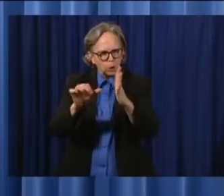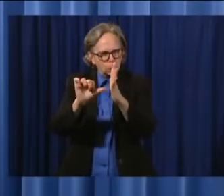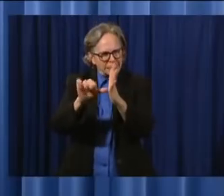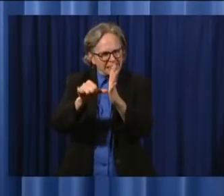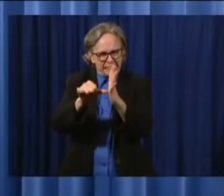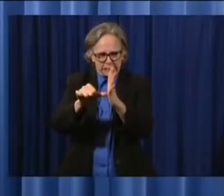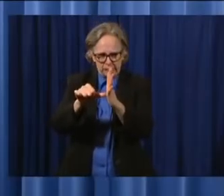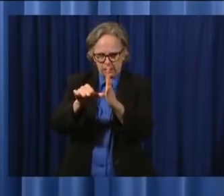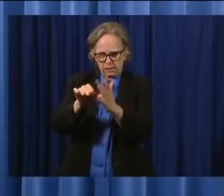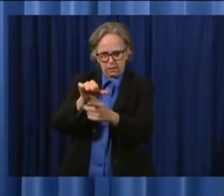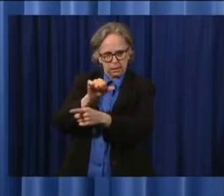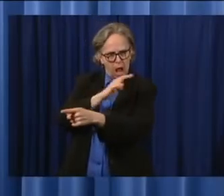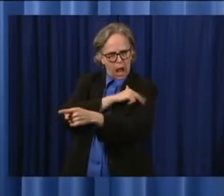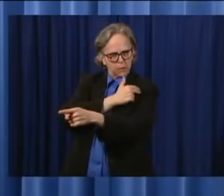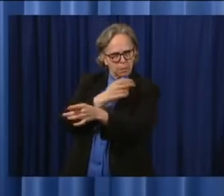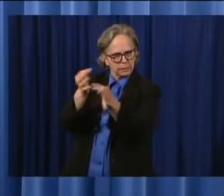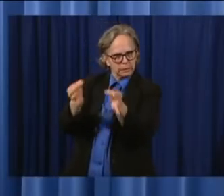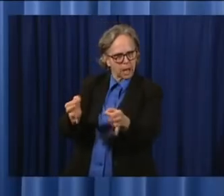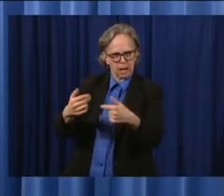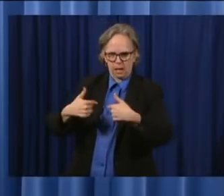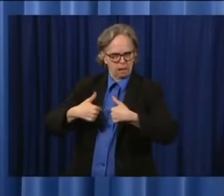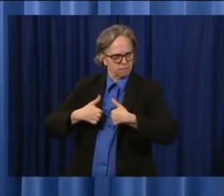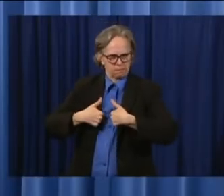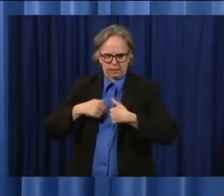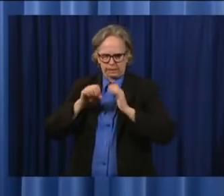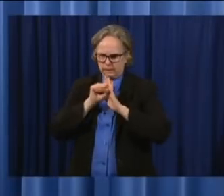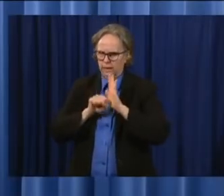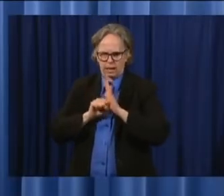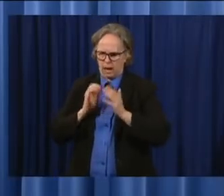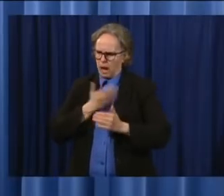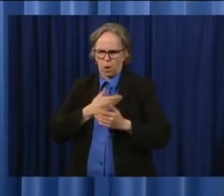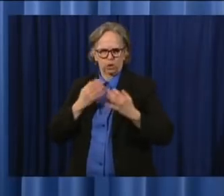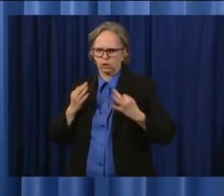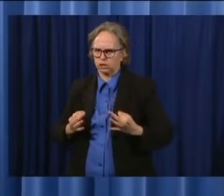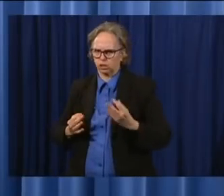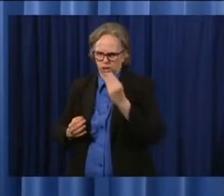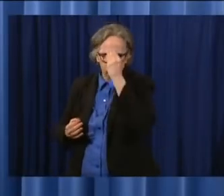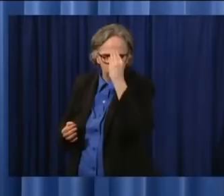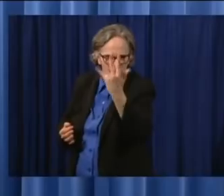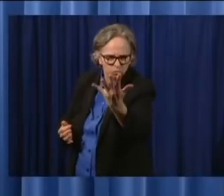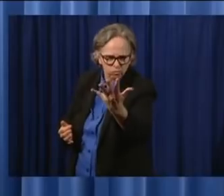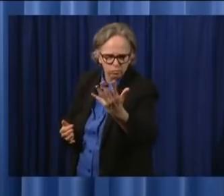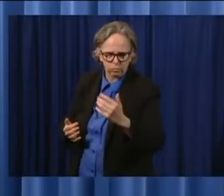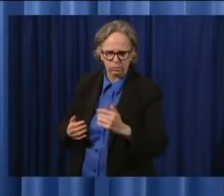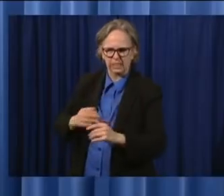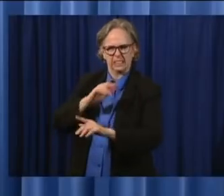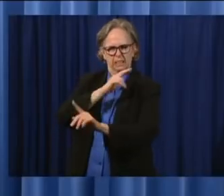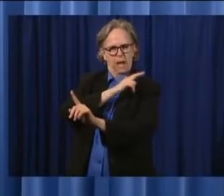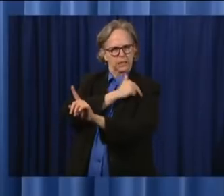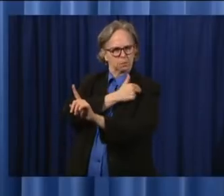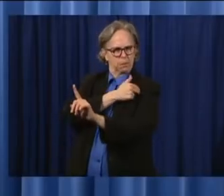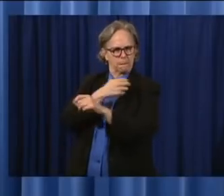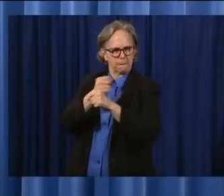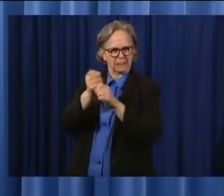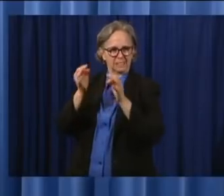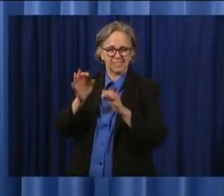that our health department or I have ordered, but I also know these are gut-wrenching